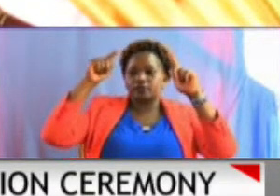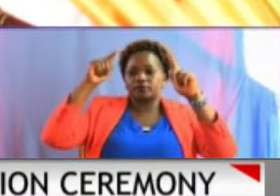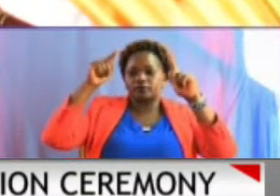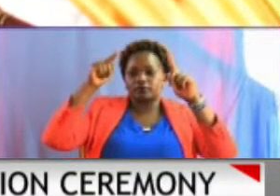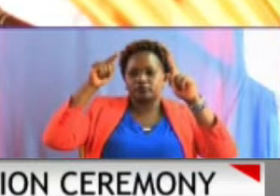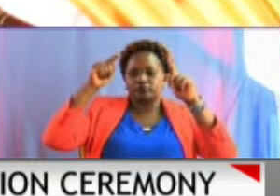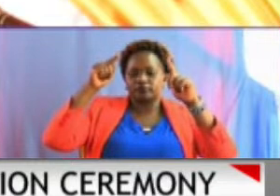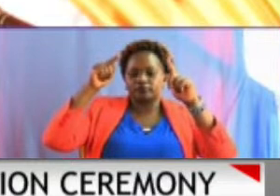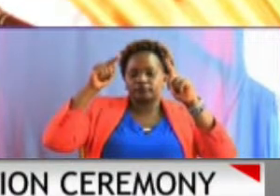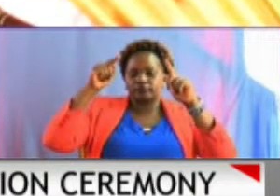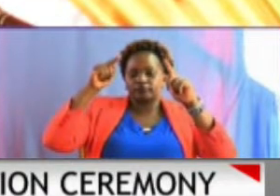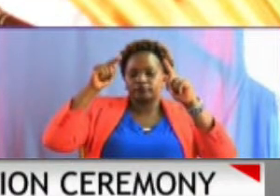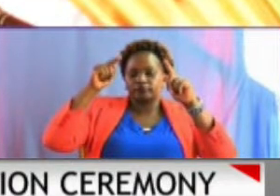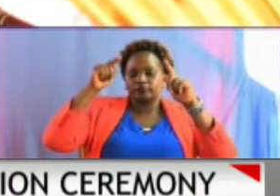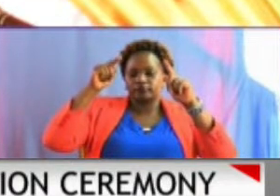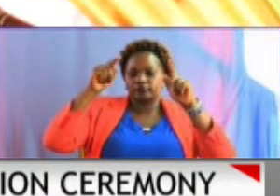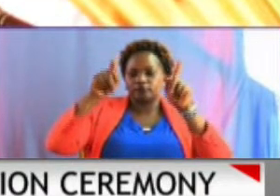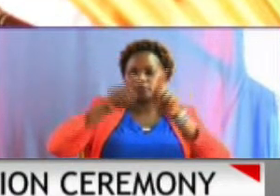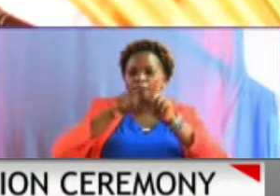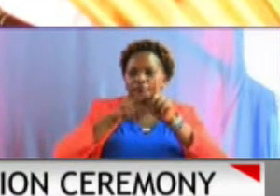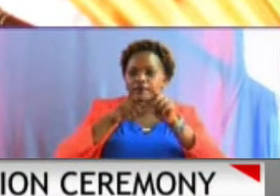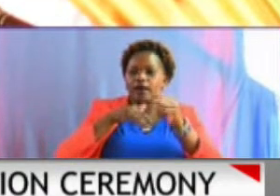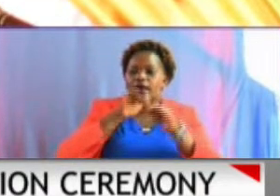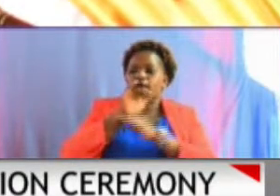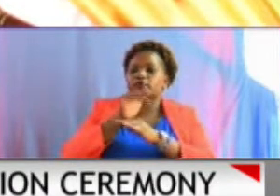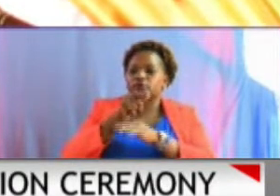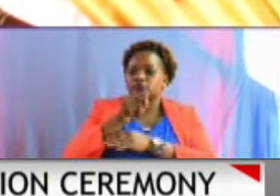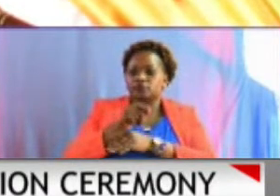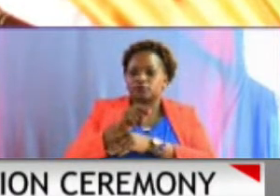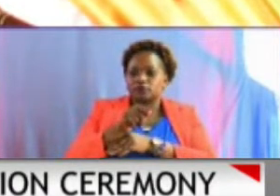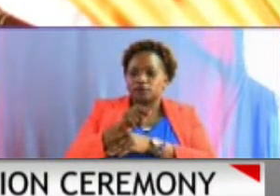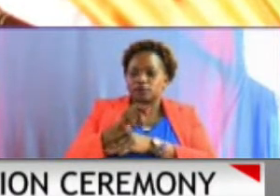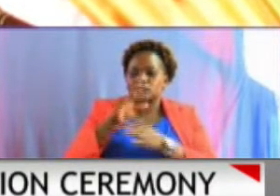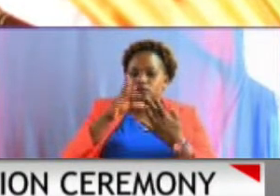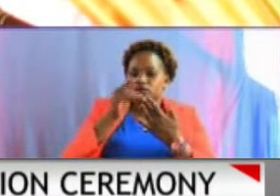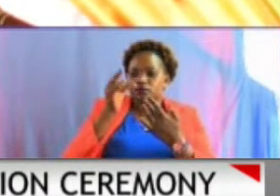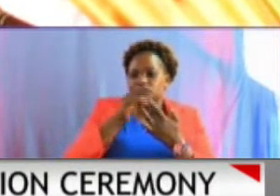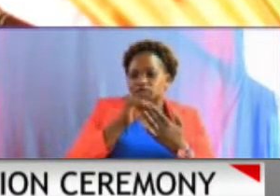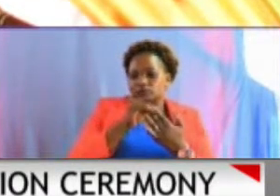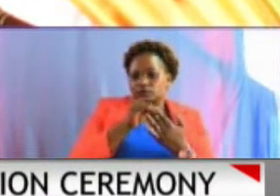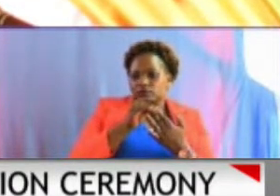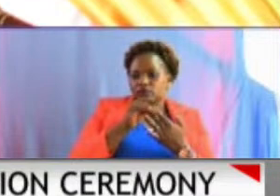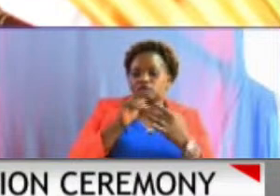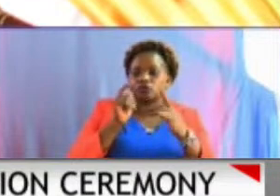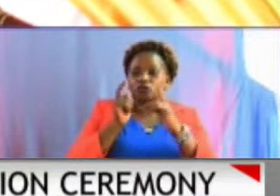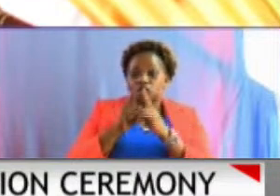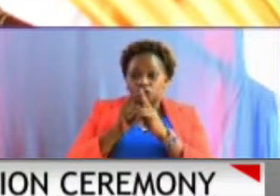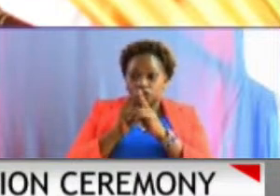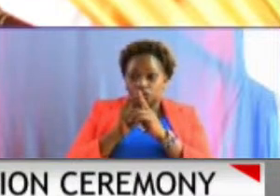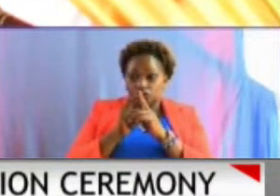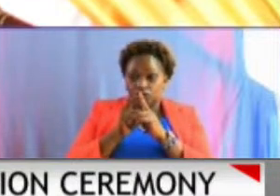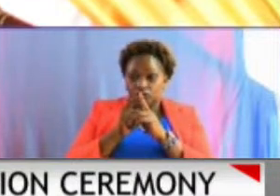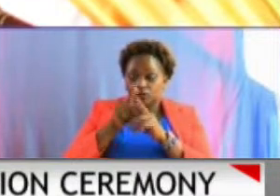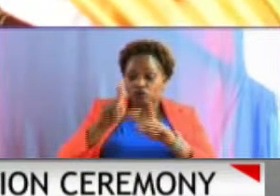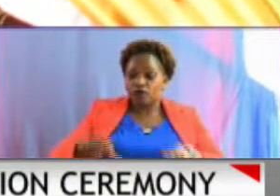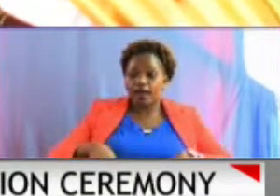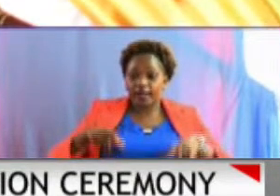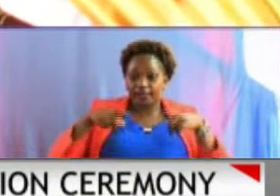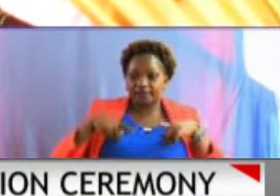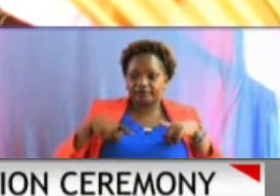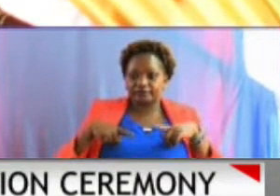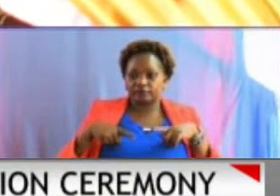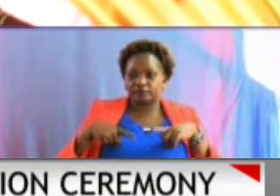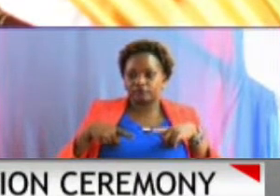distinction. I implore you to practice these principles through your lives,